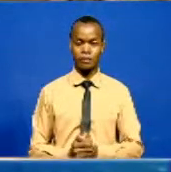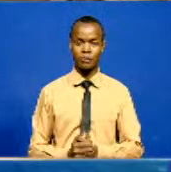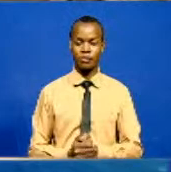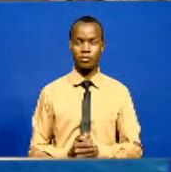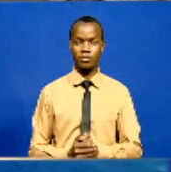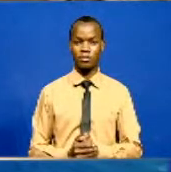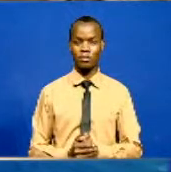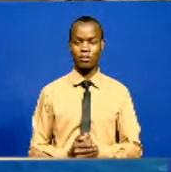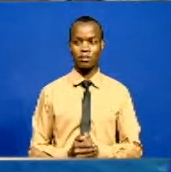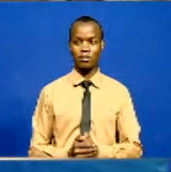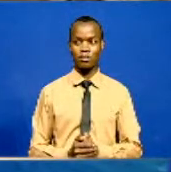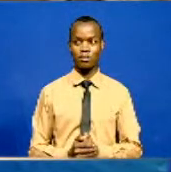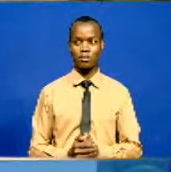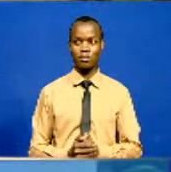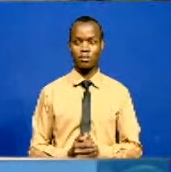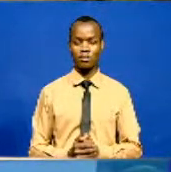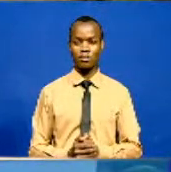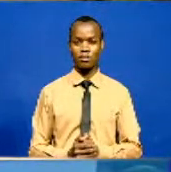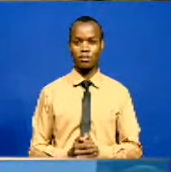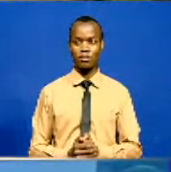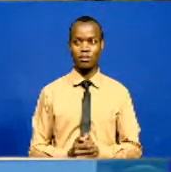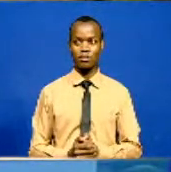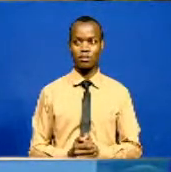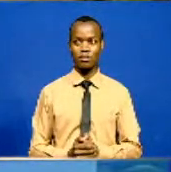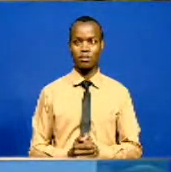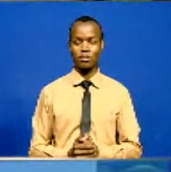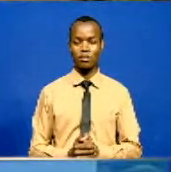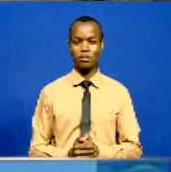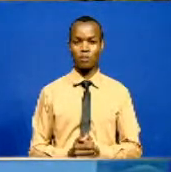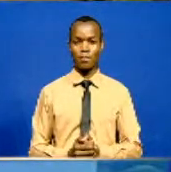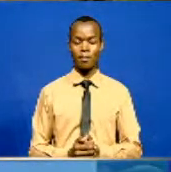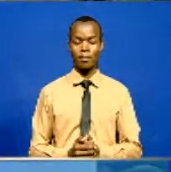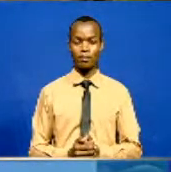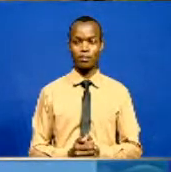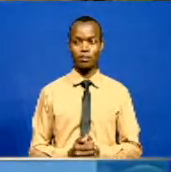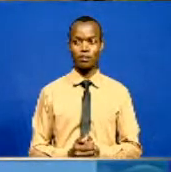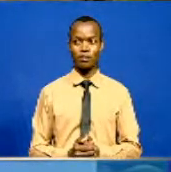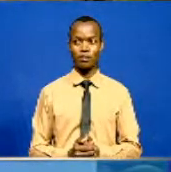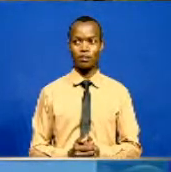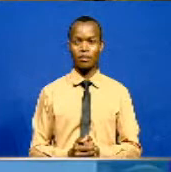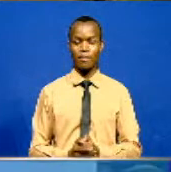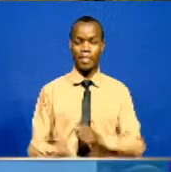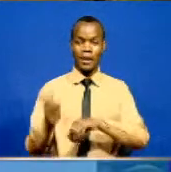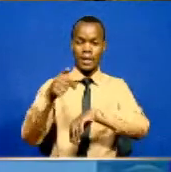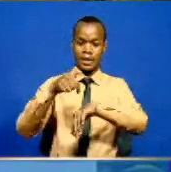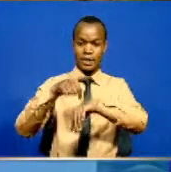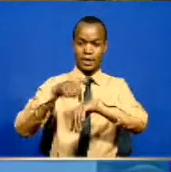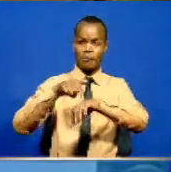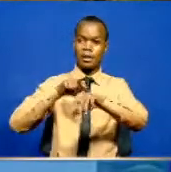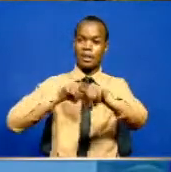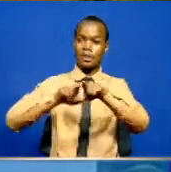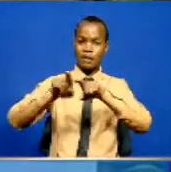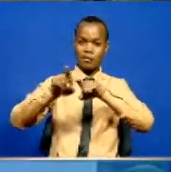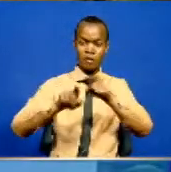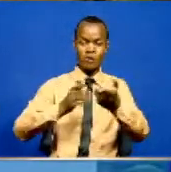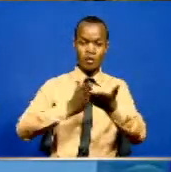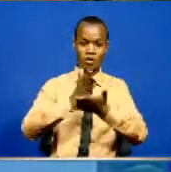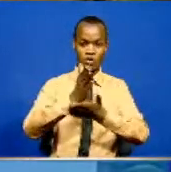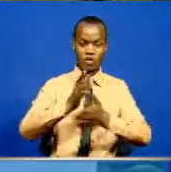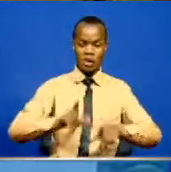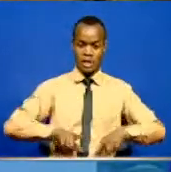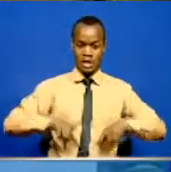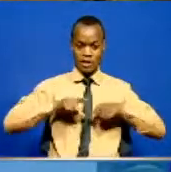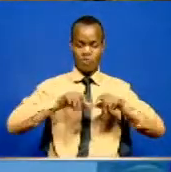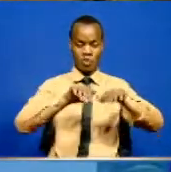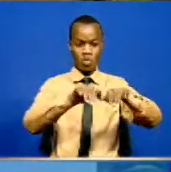may the following be your resolve. As you travel through life awaiting for the soon return of our Lord